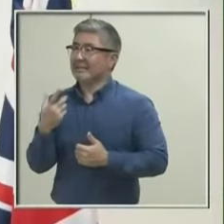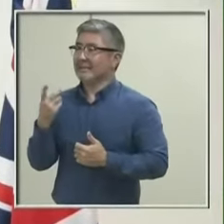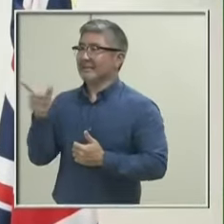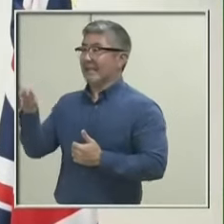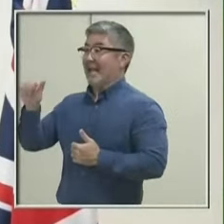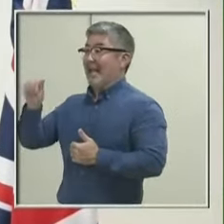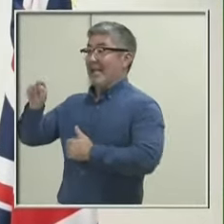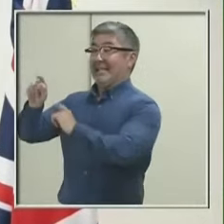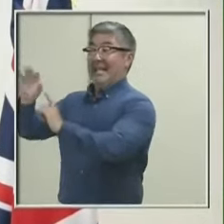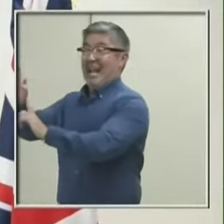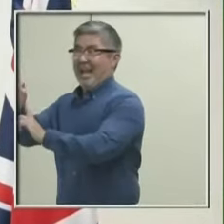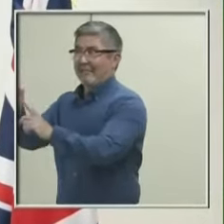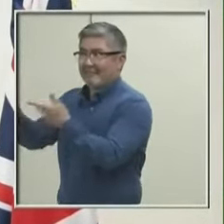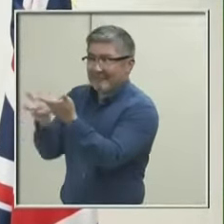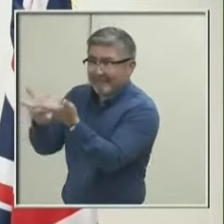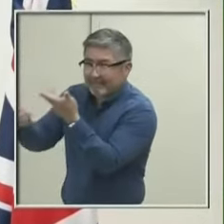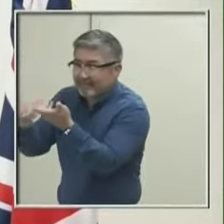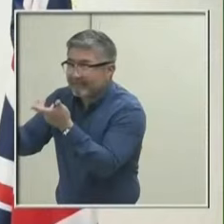ATF interaction,